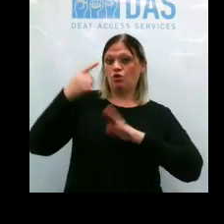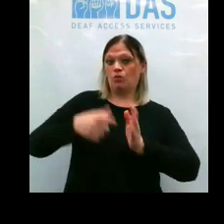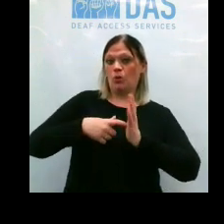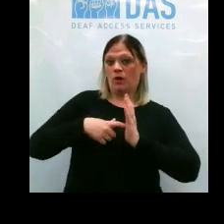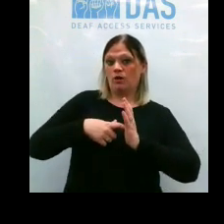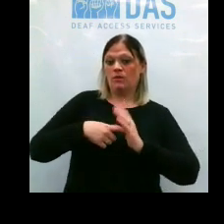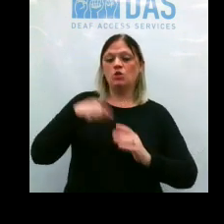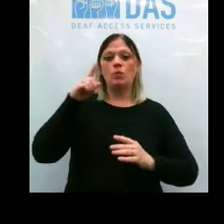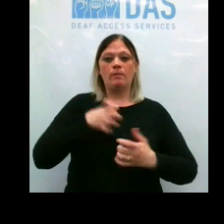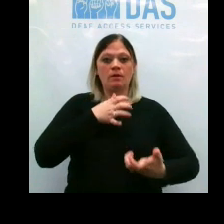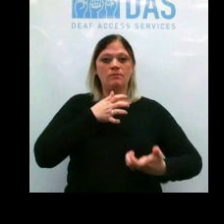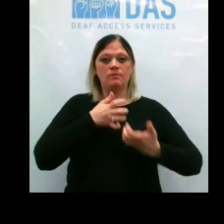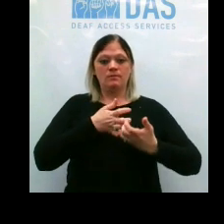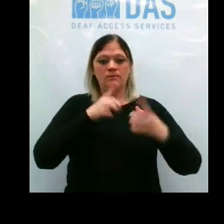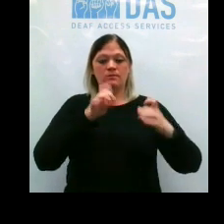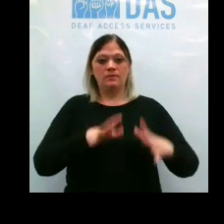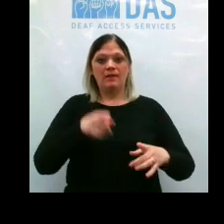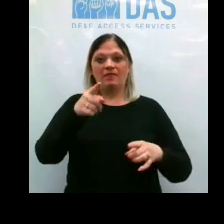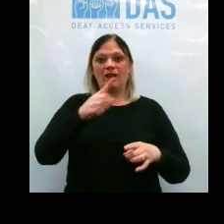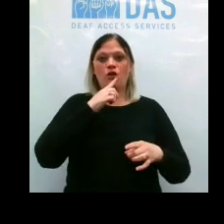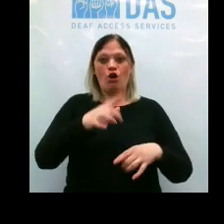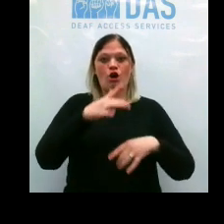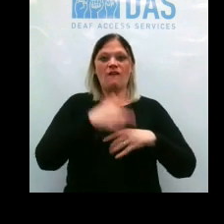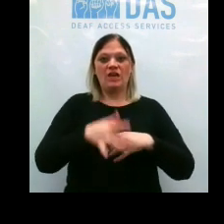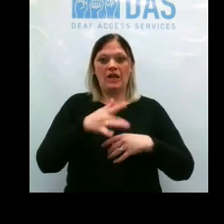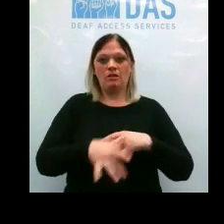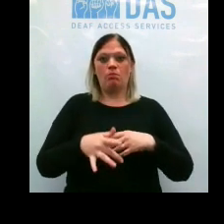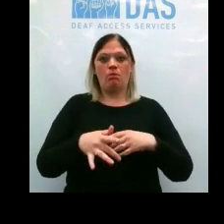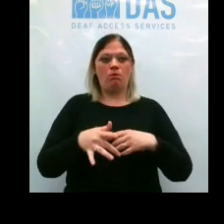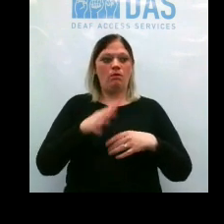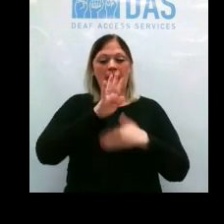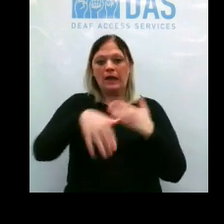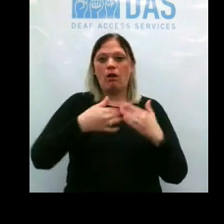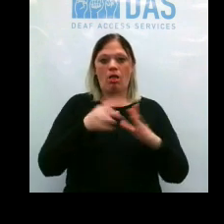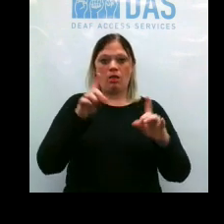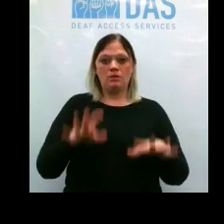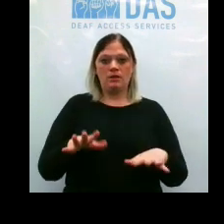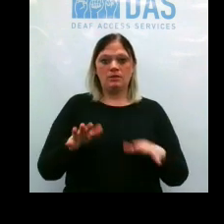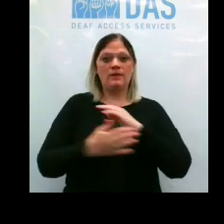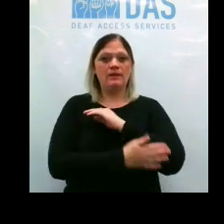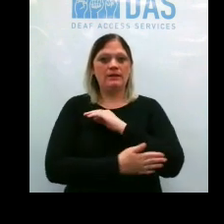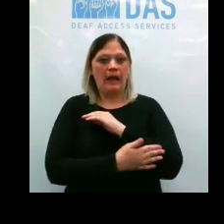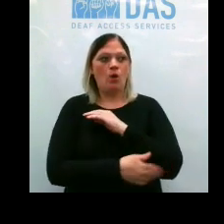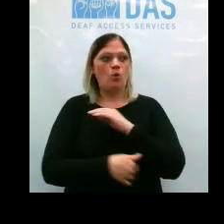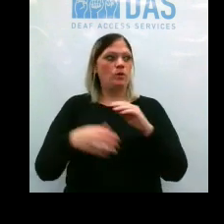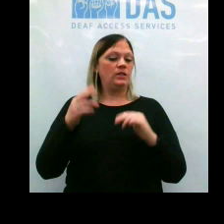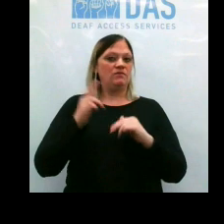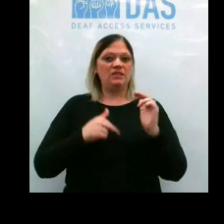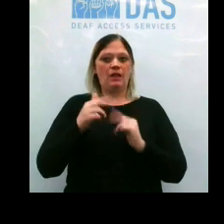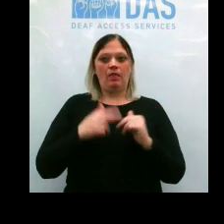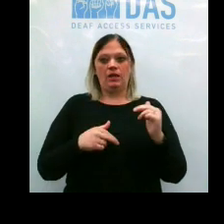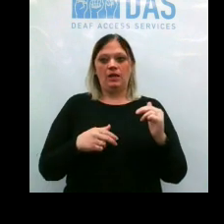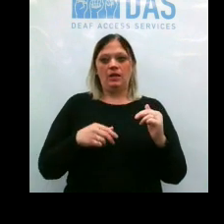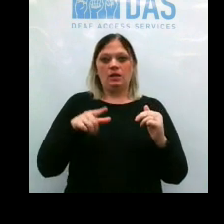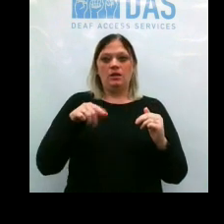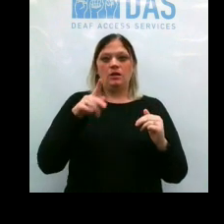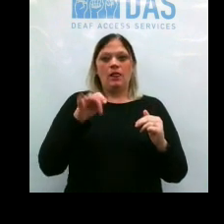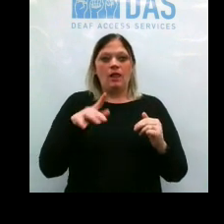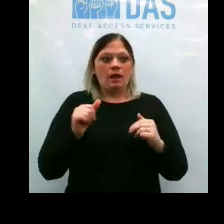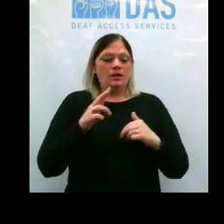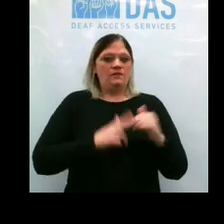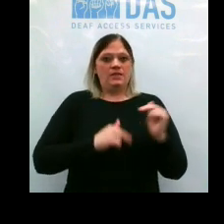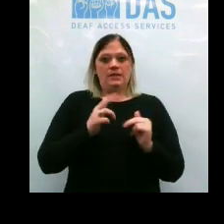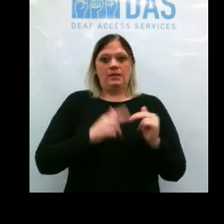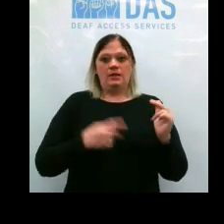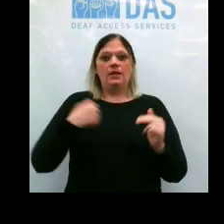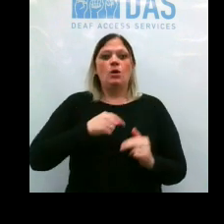open spots in all of these testing facilities. We have openings in the county's facility, we have openings at the Kaleida Health's